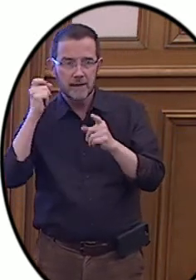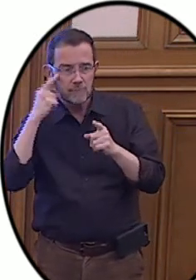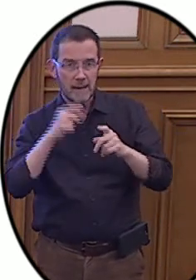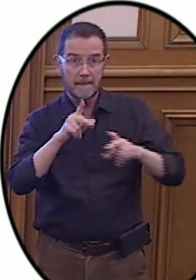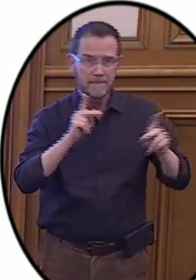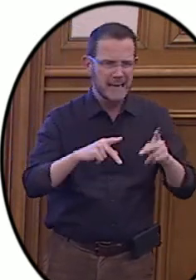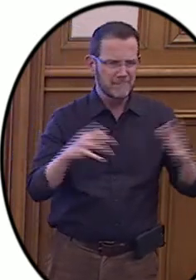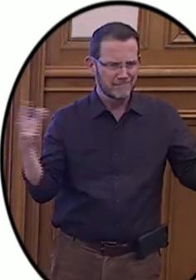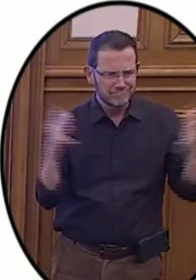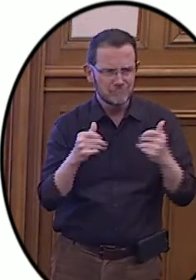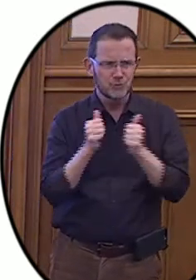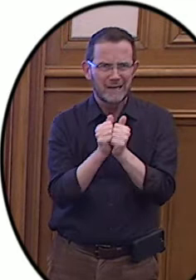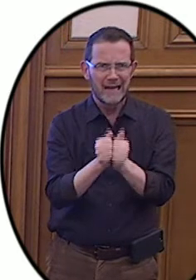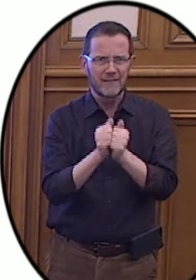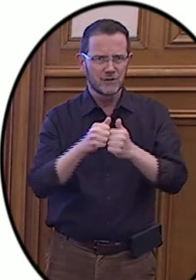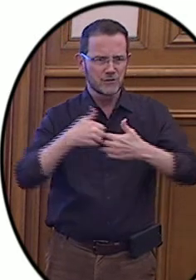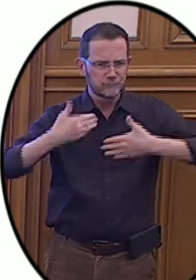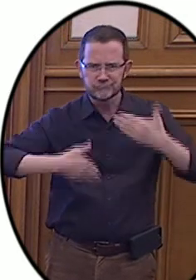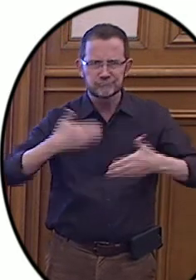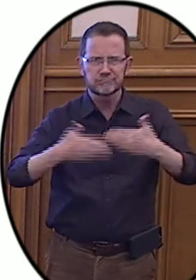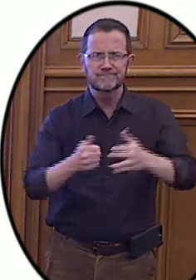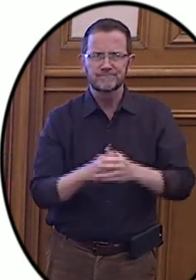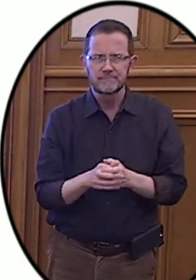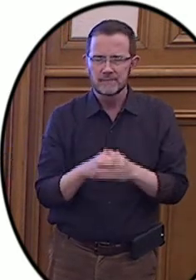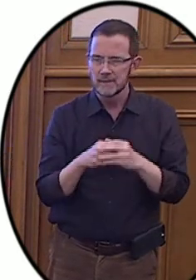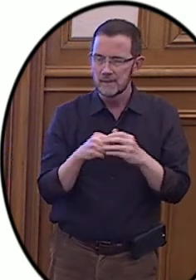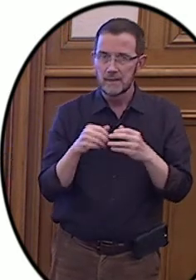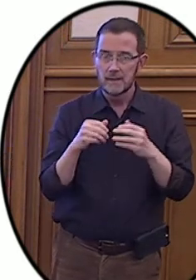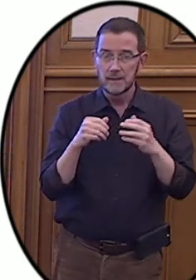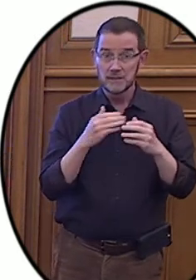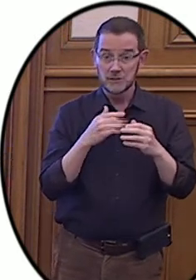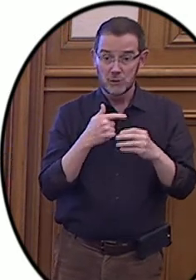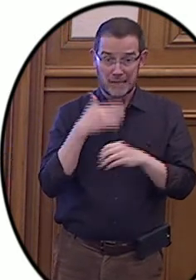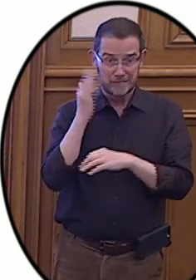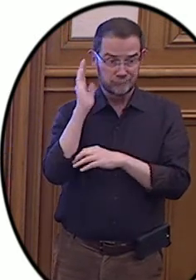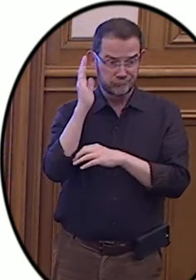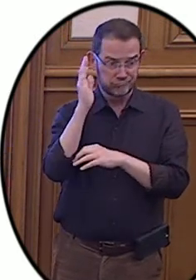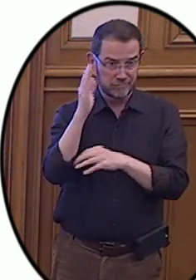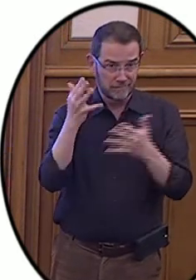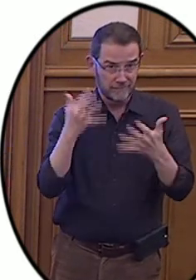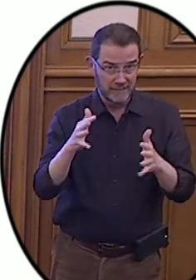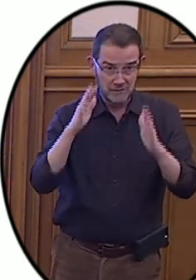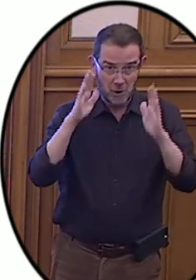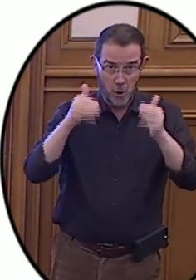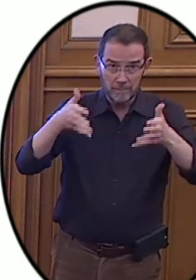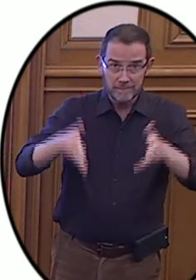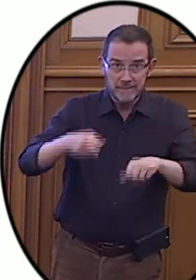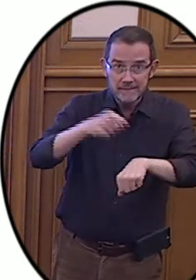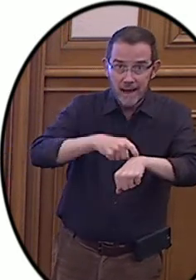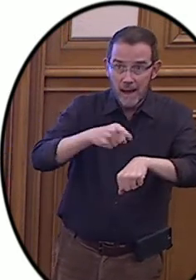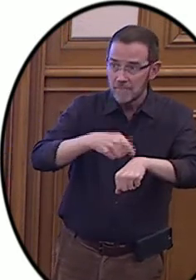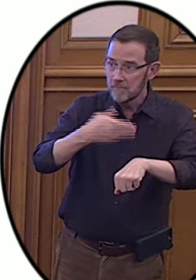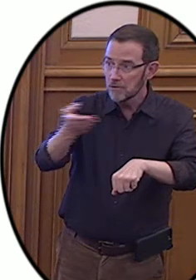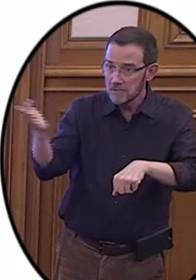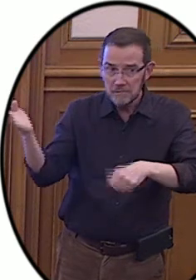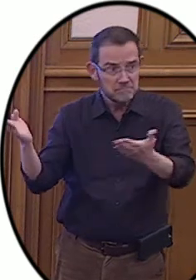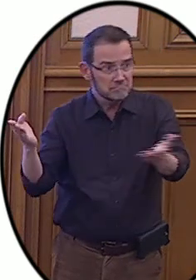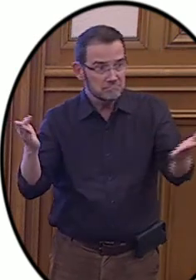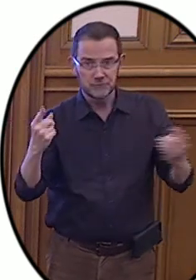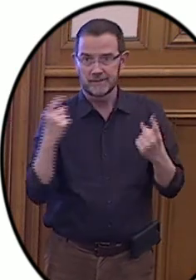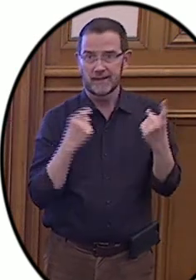And then at the end, I hope we will have time to address any questions that the members of the council or the audience may have.